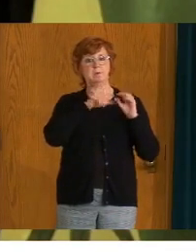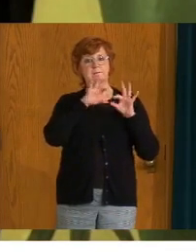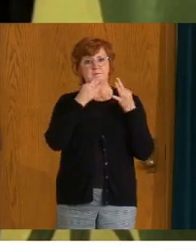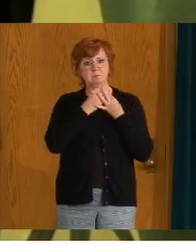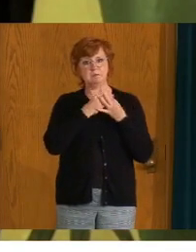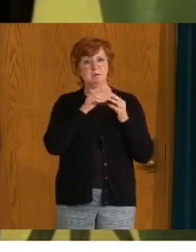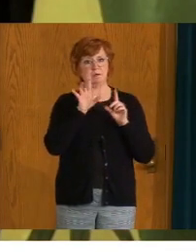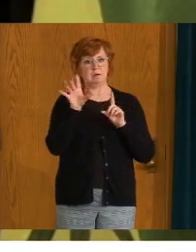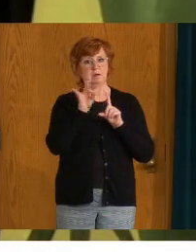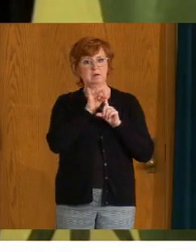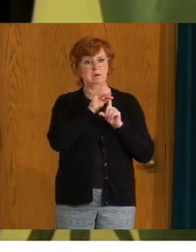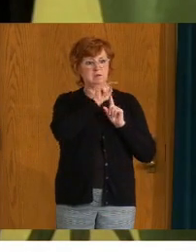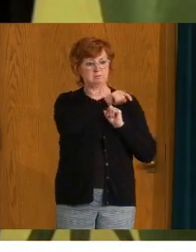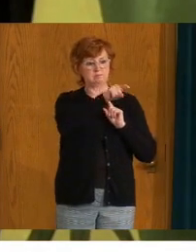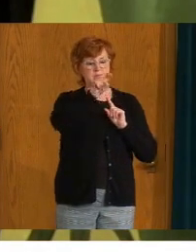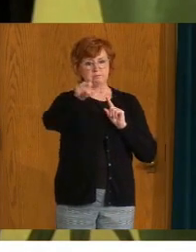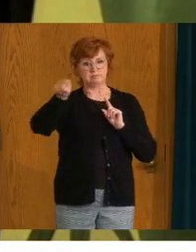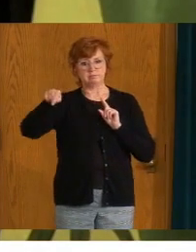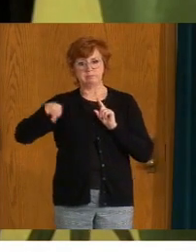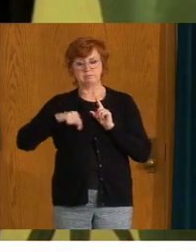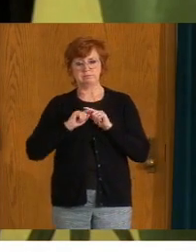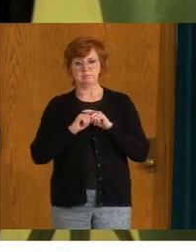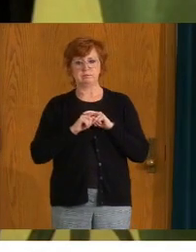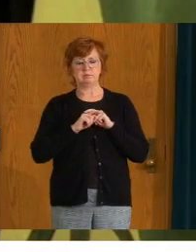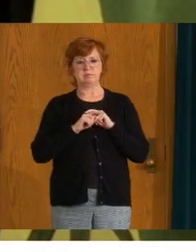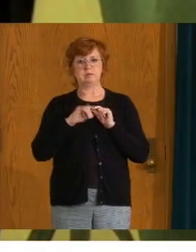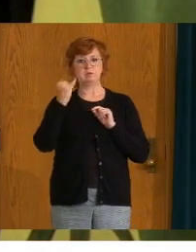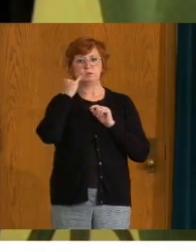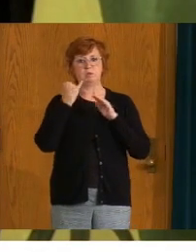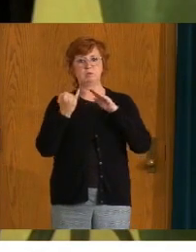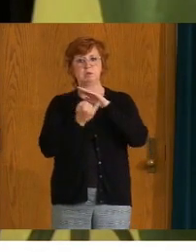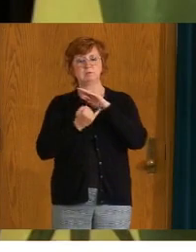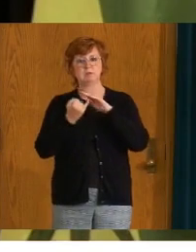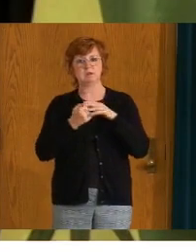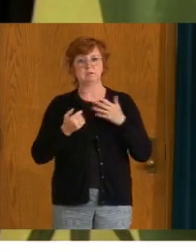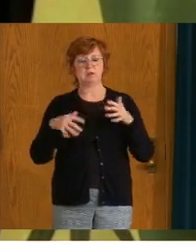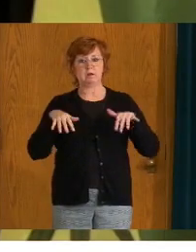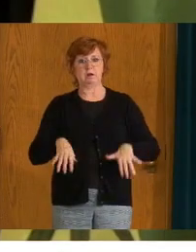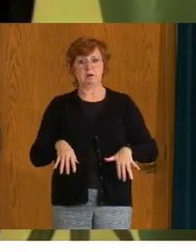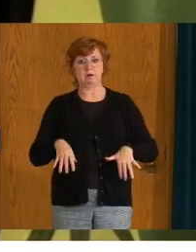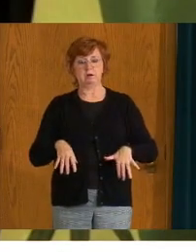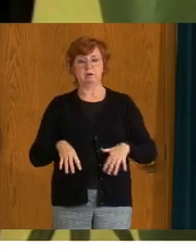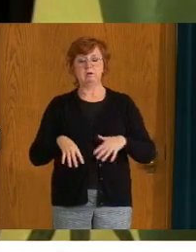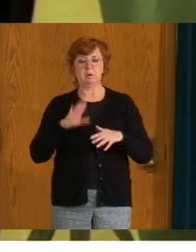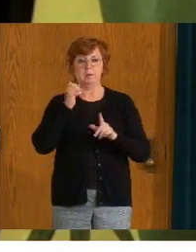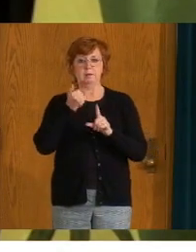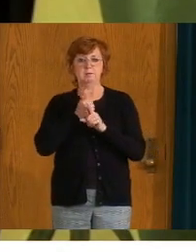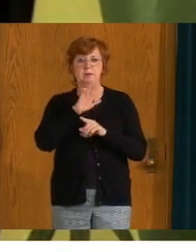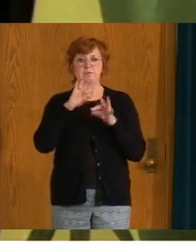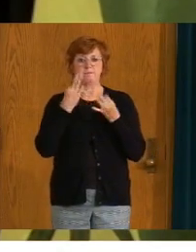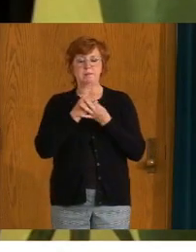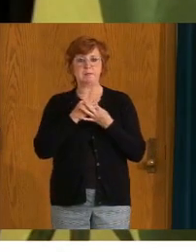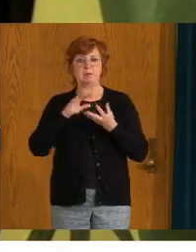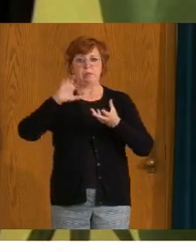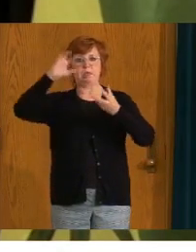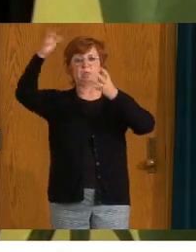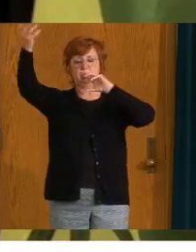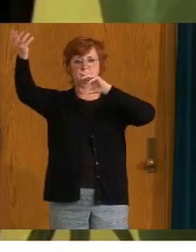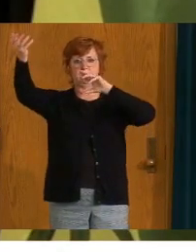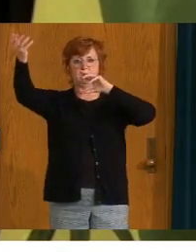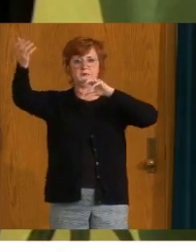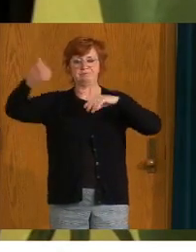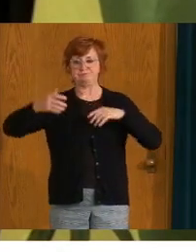daily life in requiring you to self-isolate. That all goes away with 2 shots. And so if, today may be, I